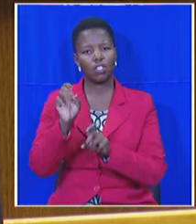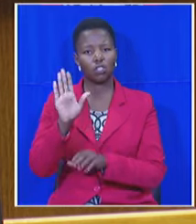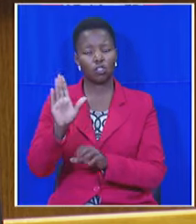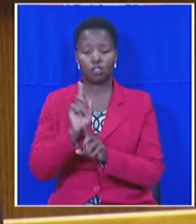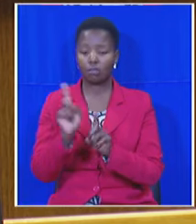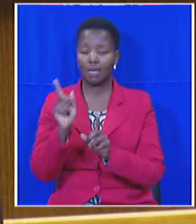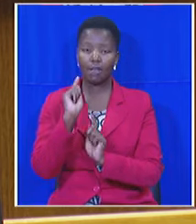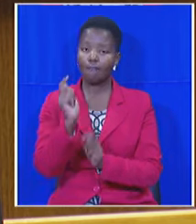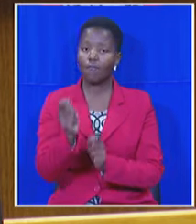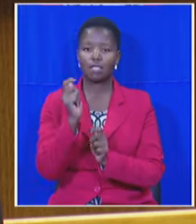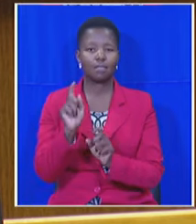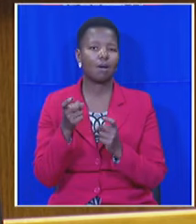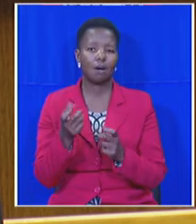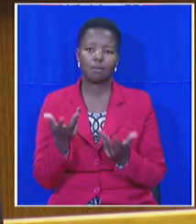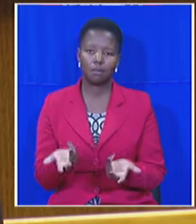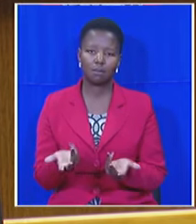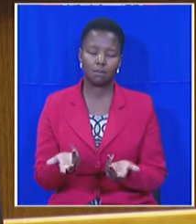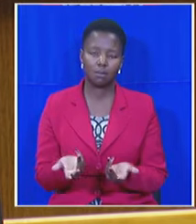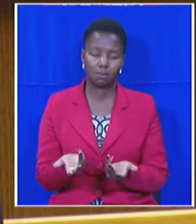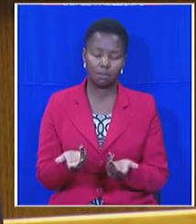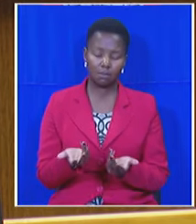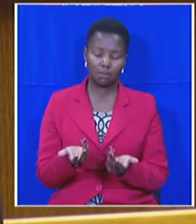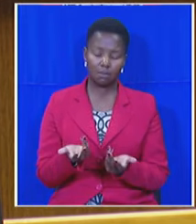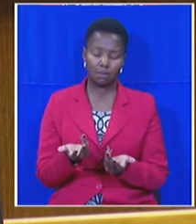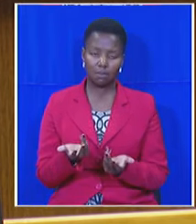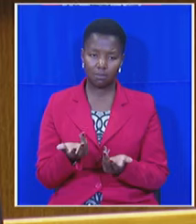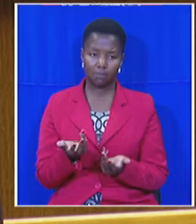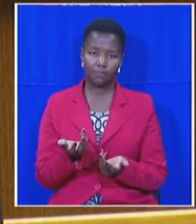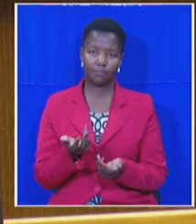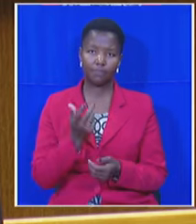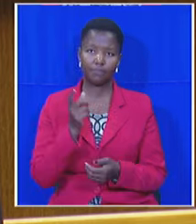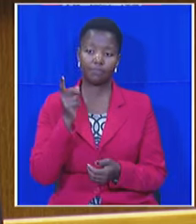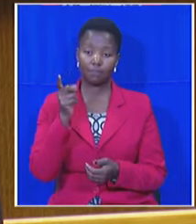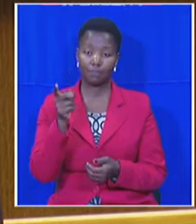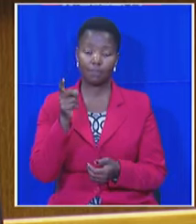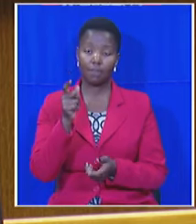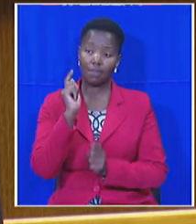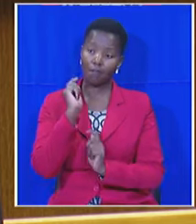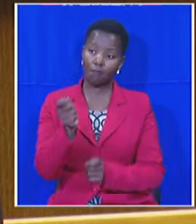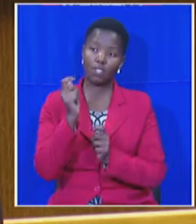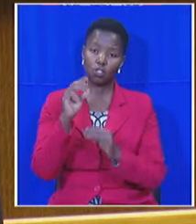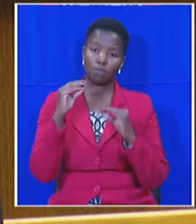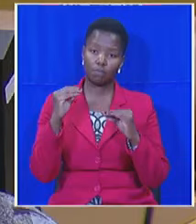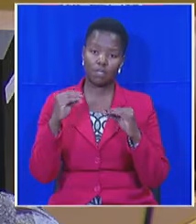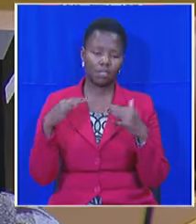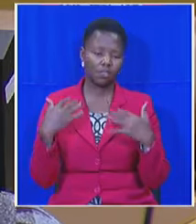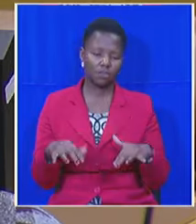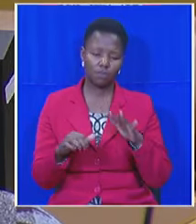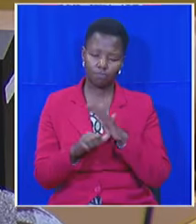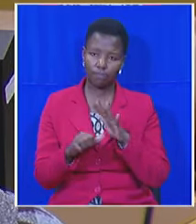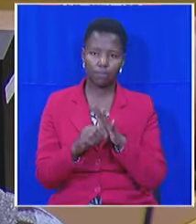to fish. This is their lifeblood. This is what they rely on for an